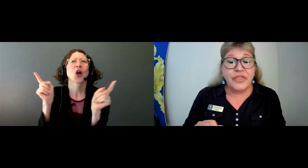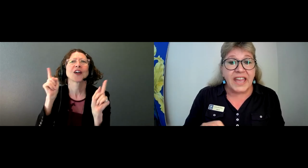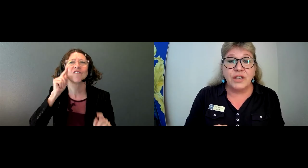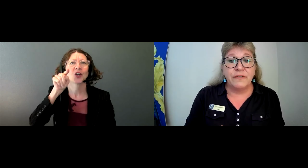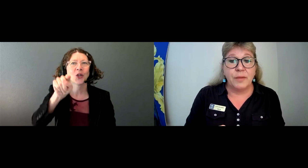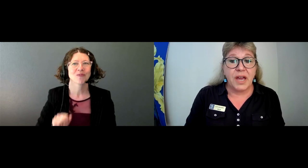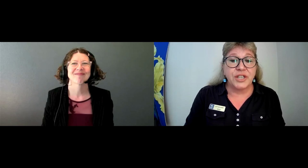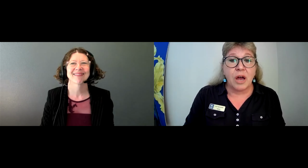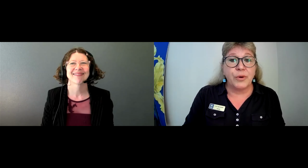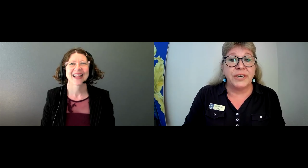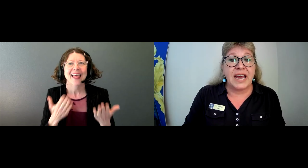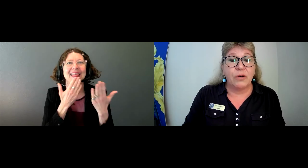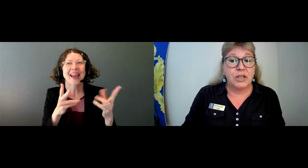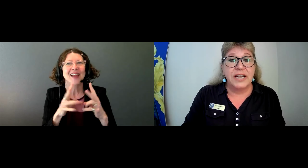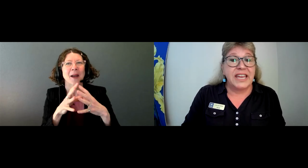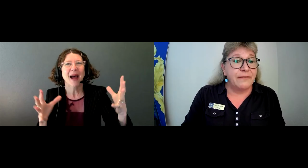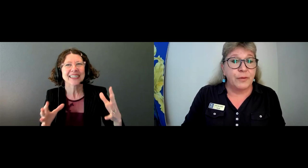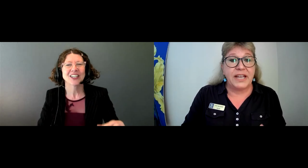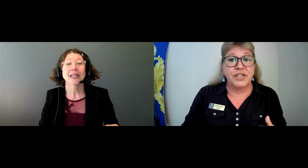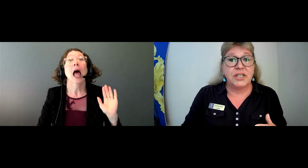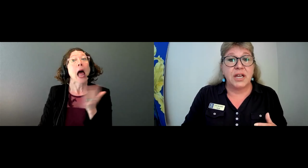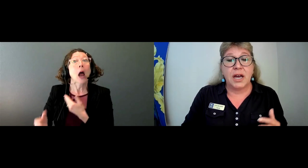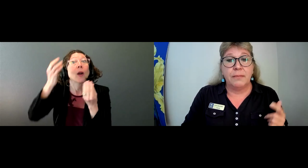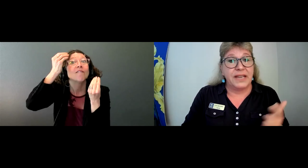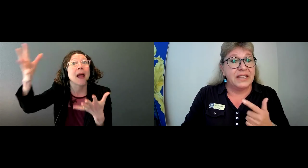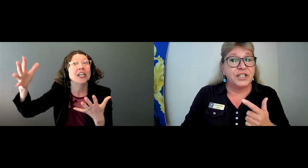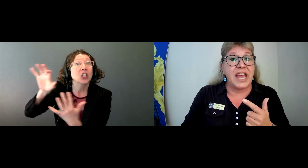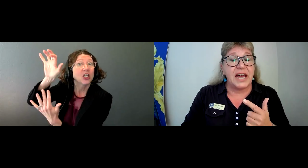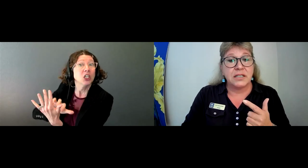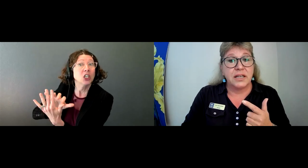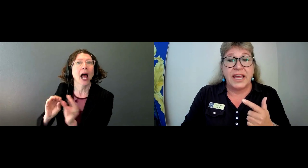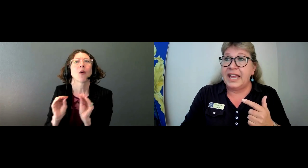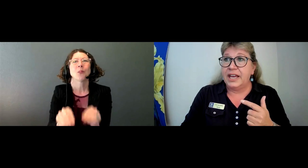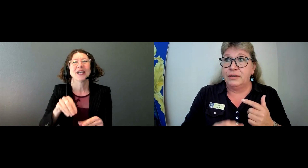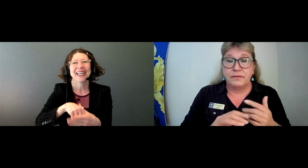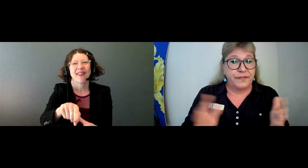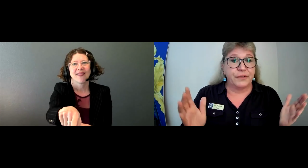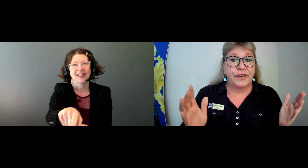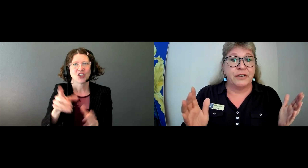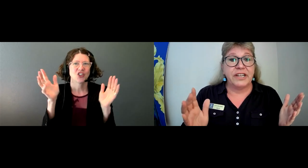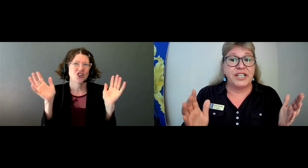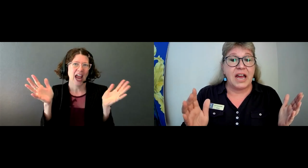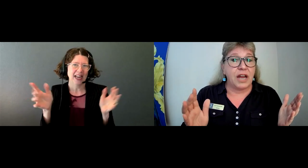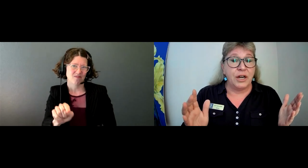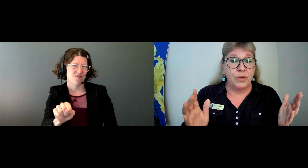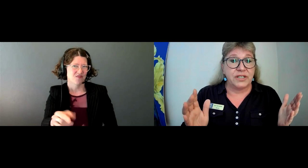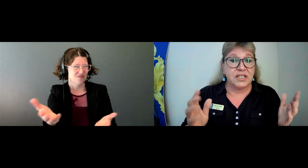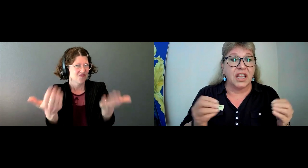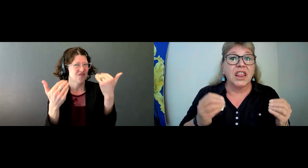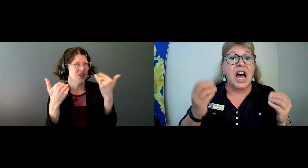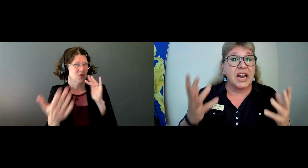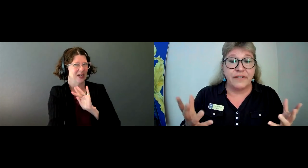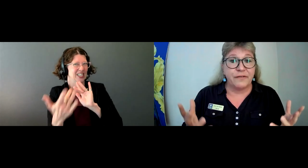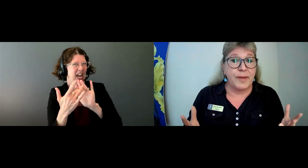So thank you very much. I'll put our information in the chat and feel free to reach out. I know this